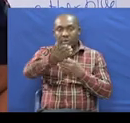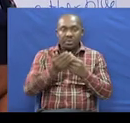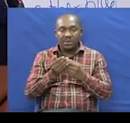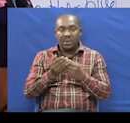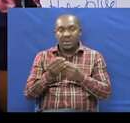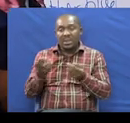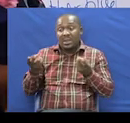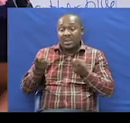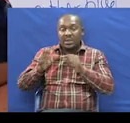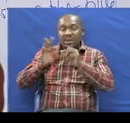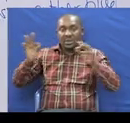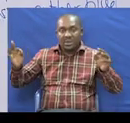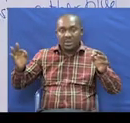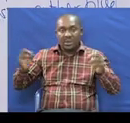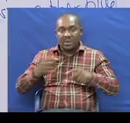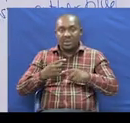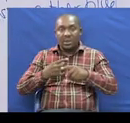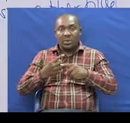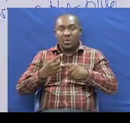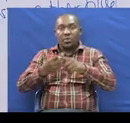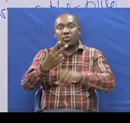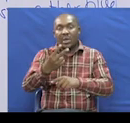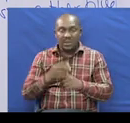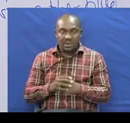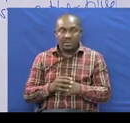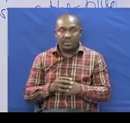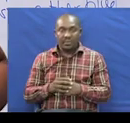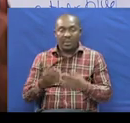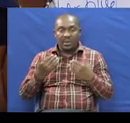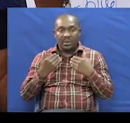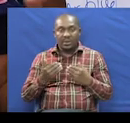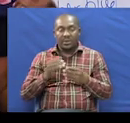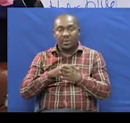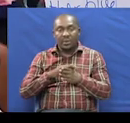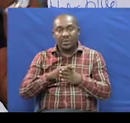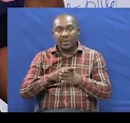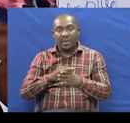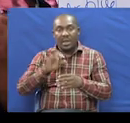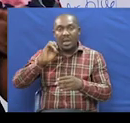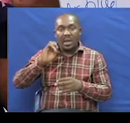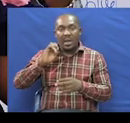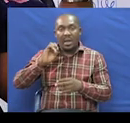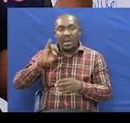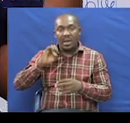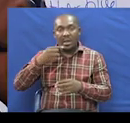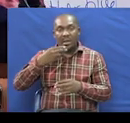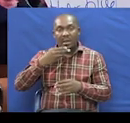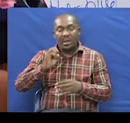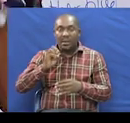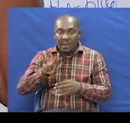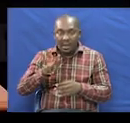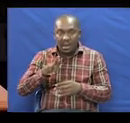twice. Instead of repeating the sentences, you use those linking words such as either or to make